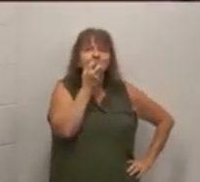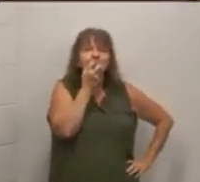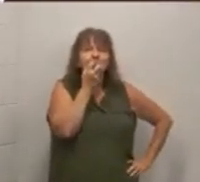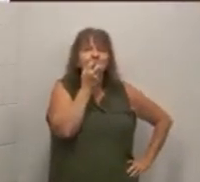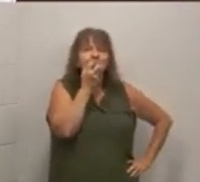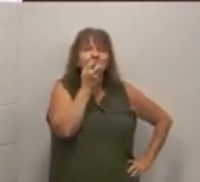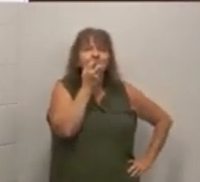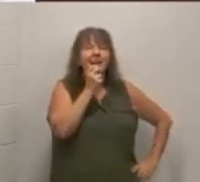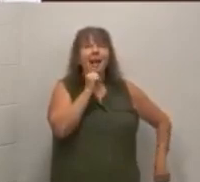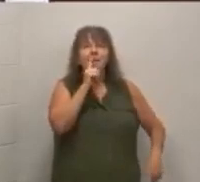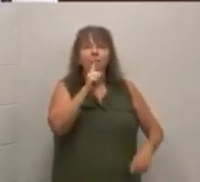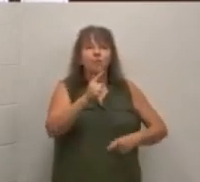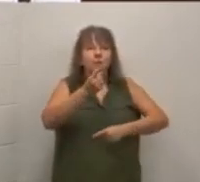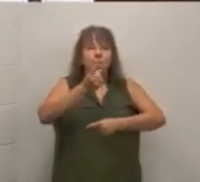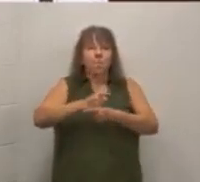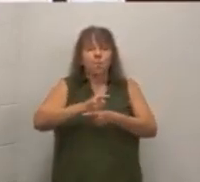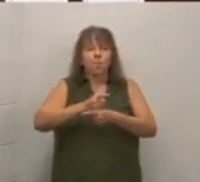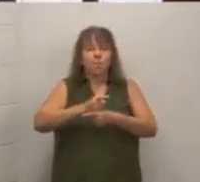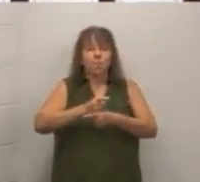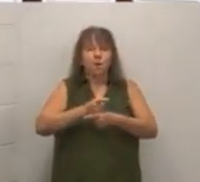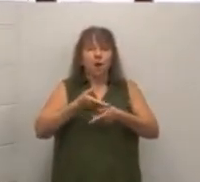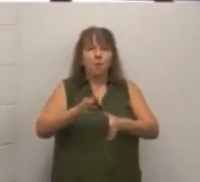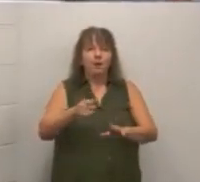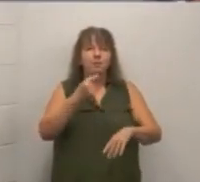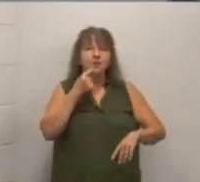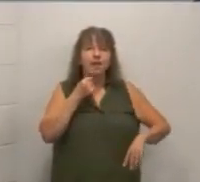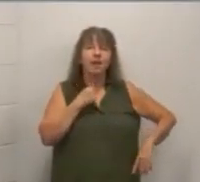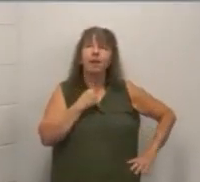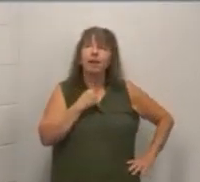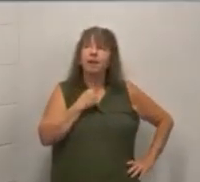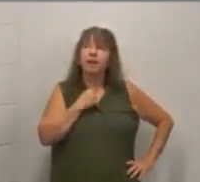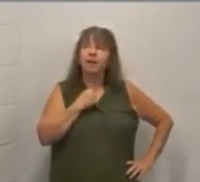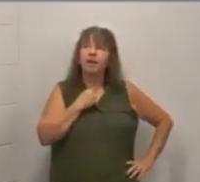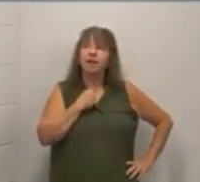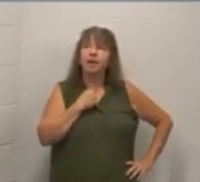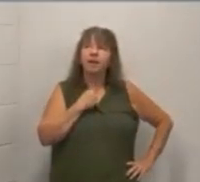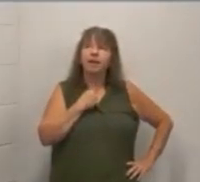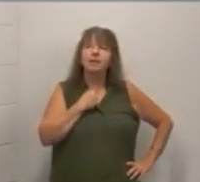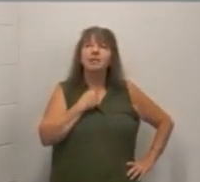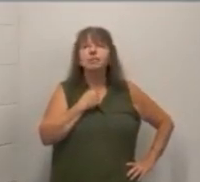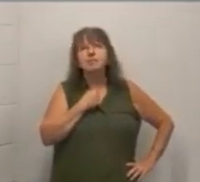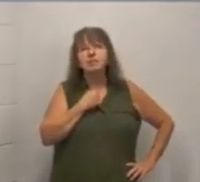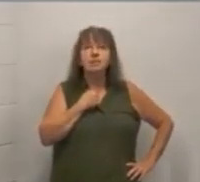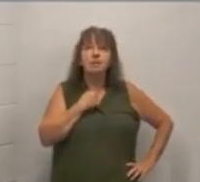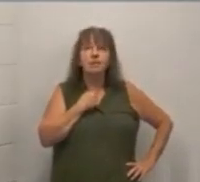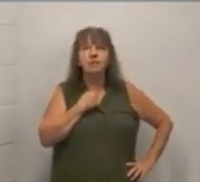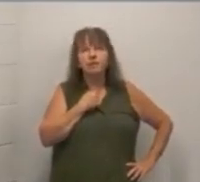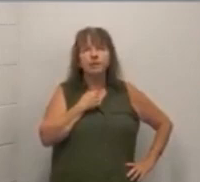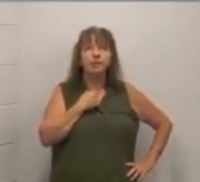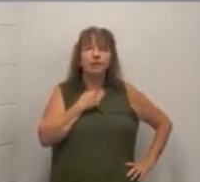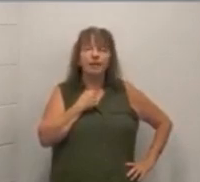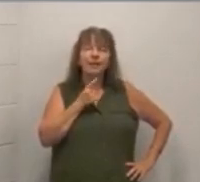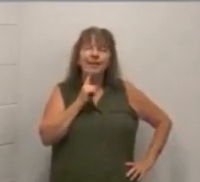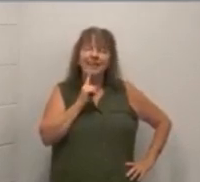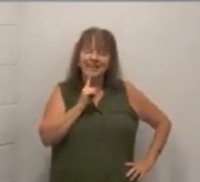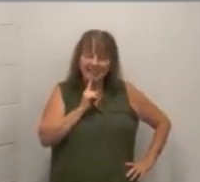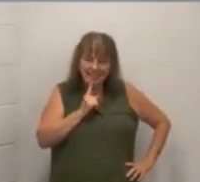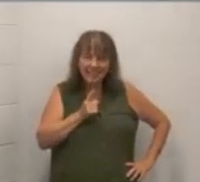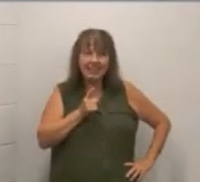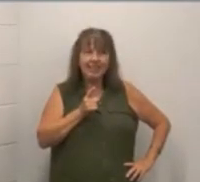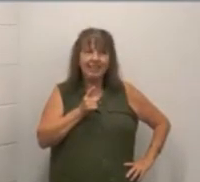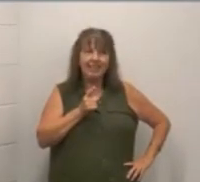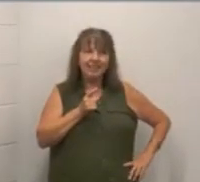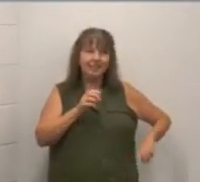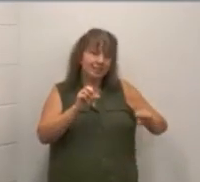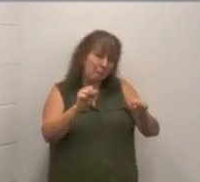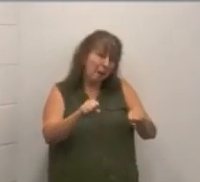I'm not sure if the right word is the likelihood, but there certainly is a significant possibility that we may